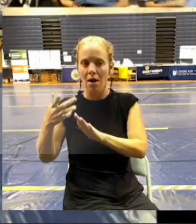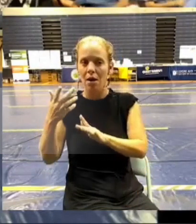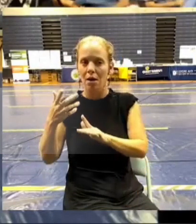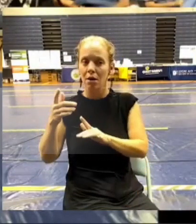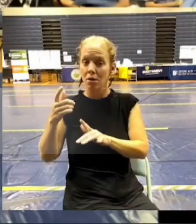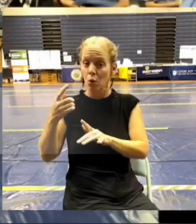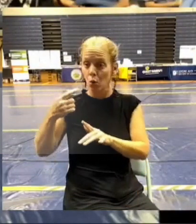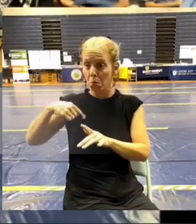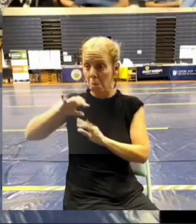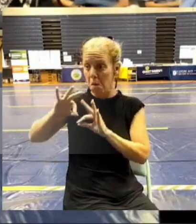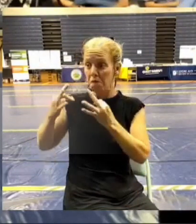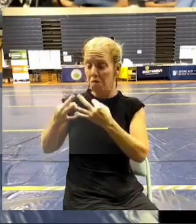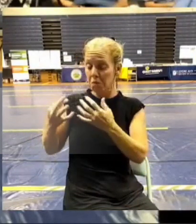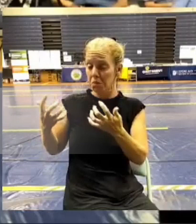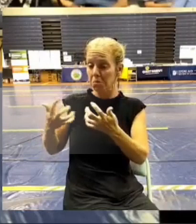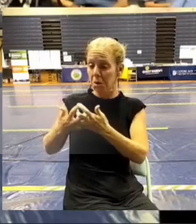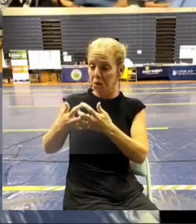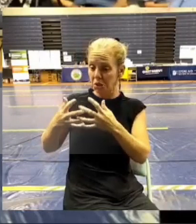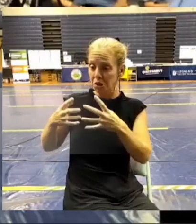able